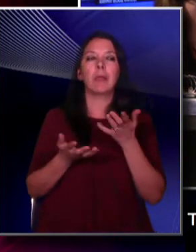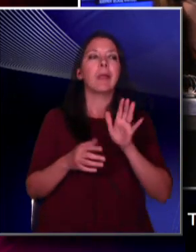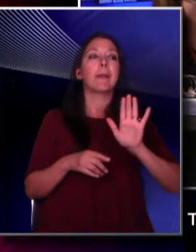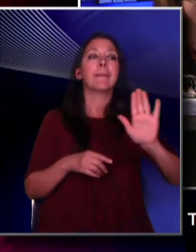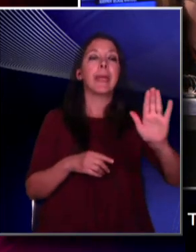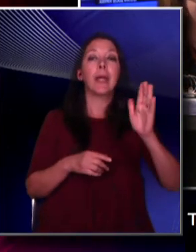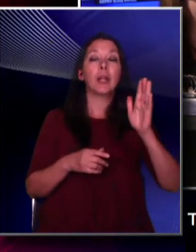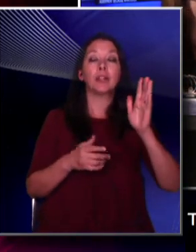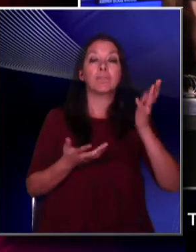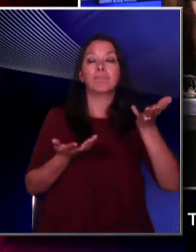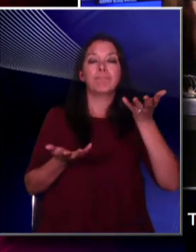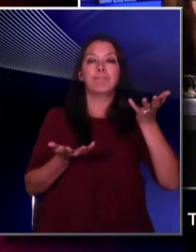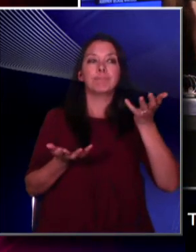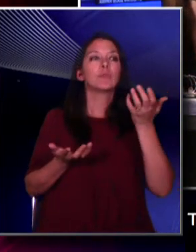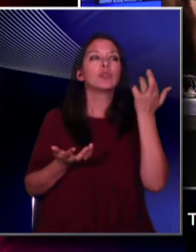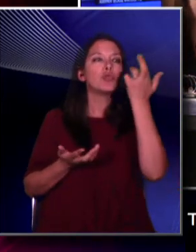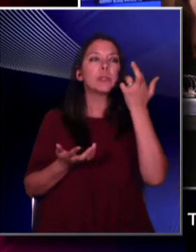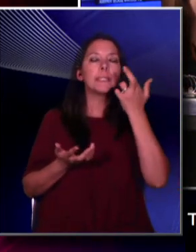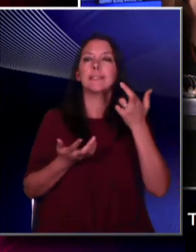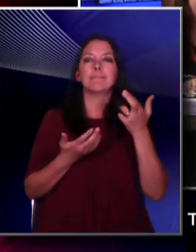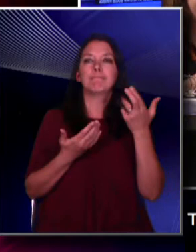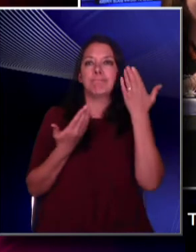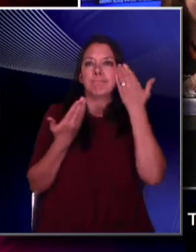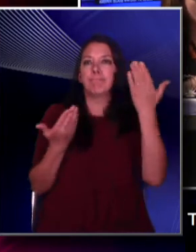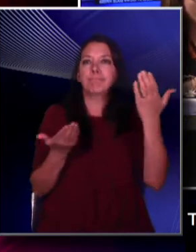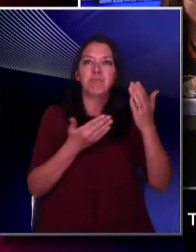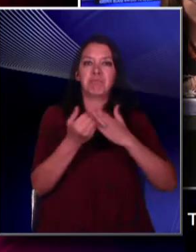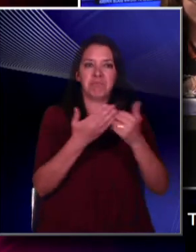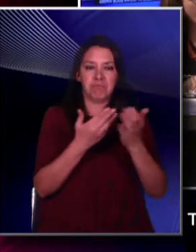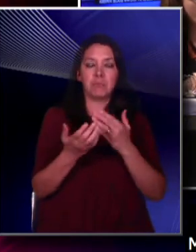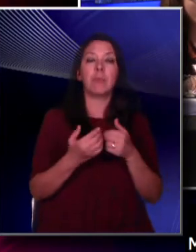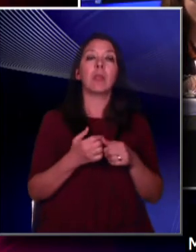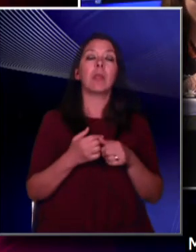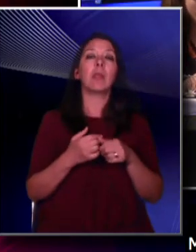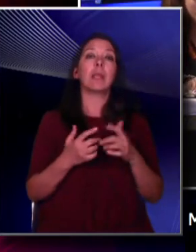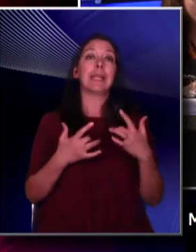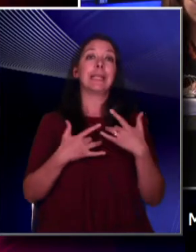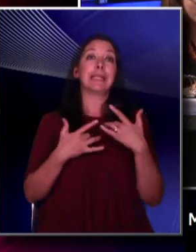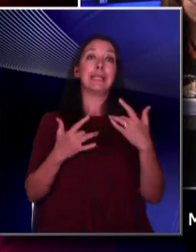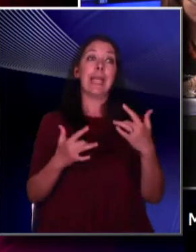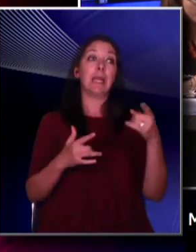whatever the reason may be. Most of the time it's